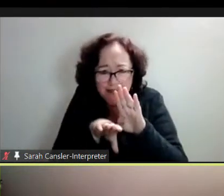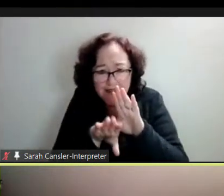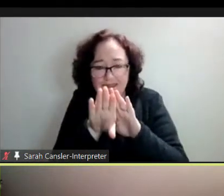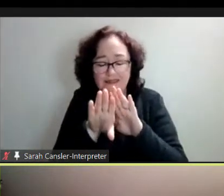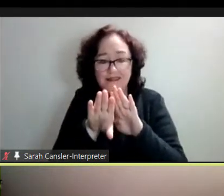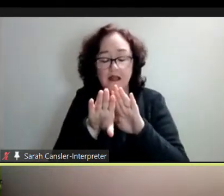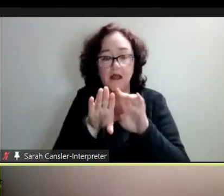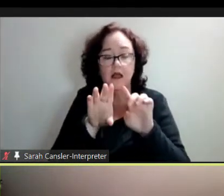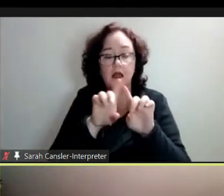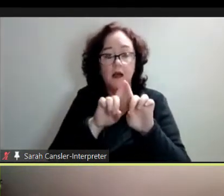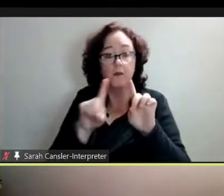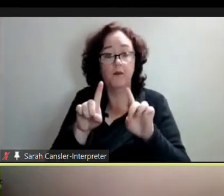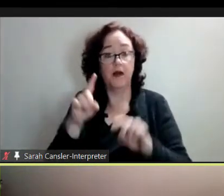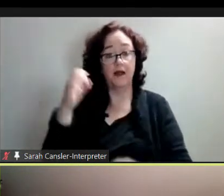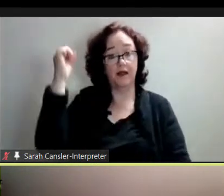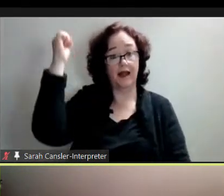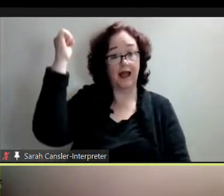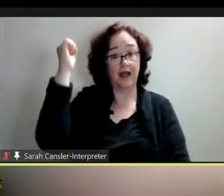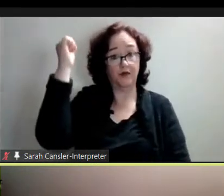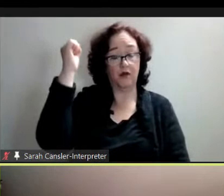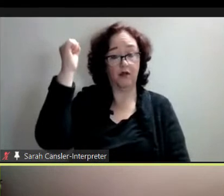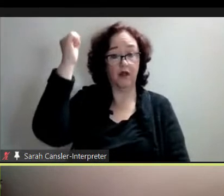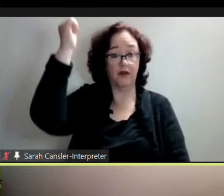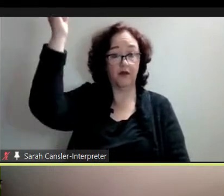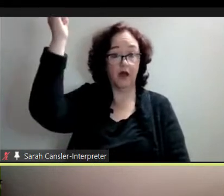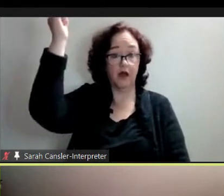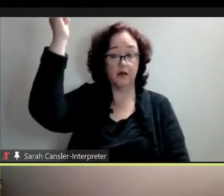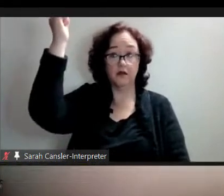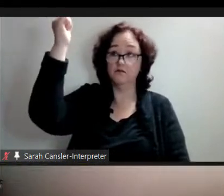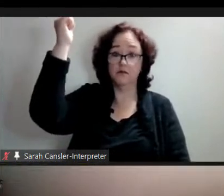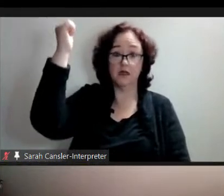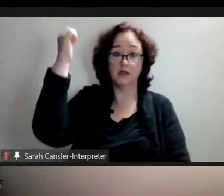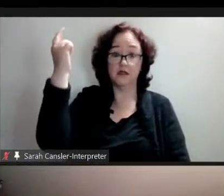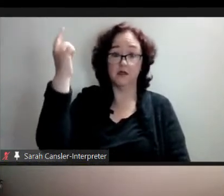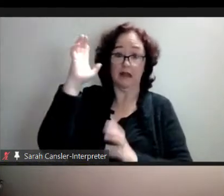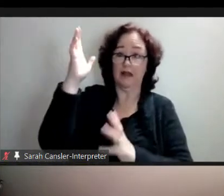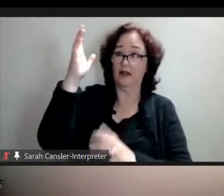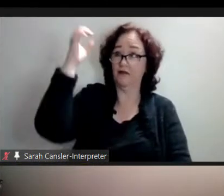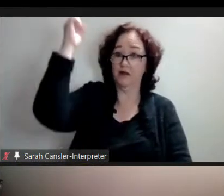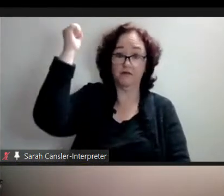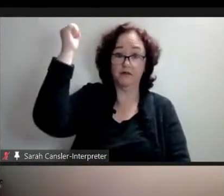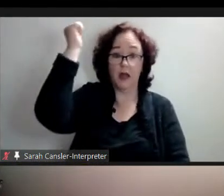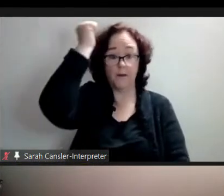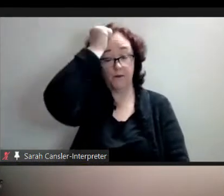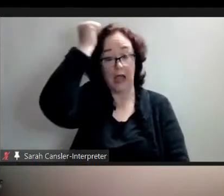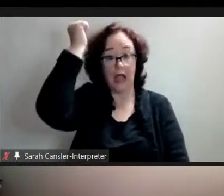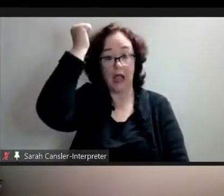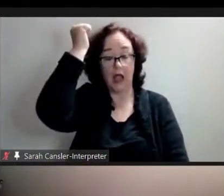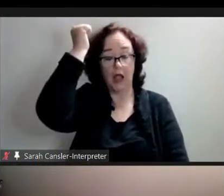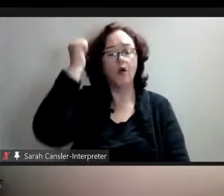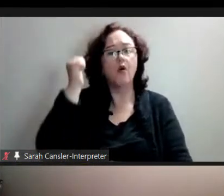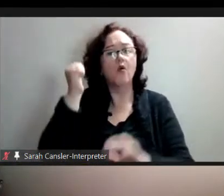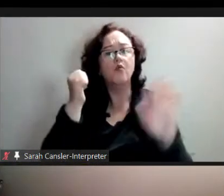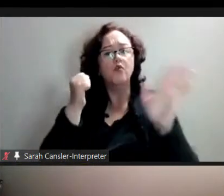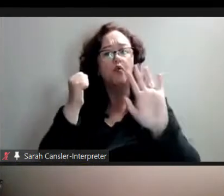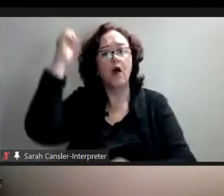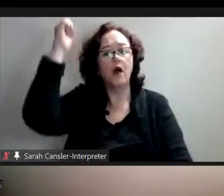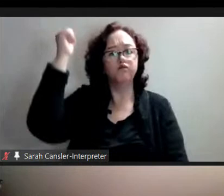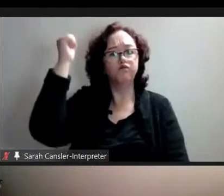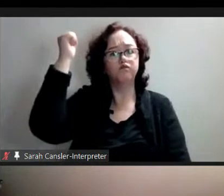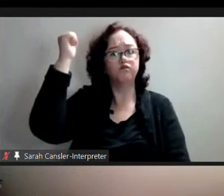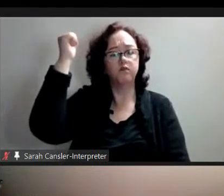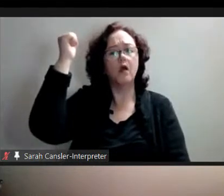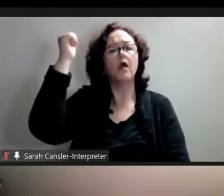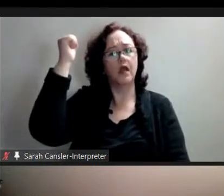this handle is pulled down if someone leaves it down. Yeah, no, the handle does not stay down. Okay. It swings up.